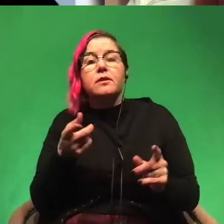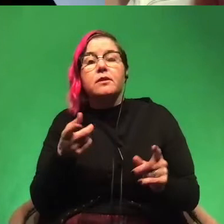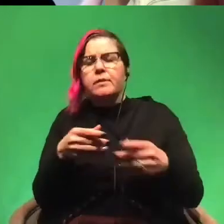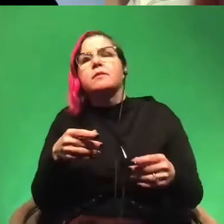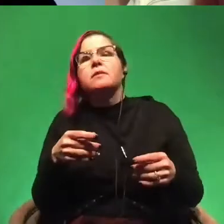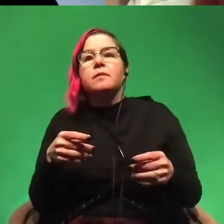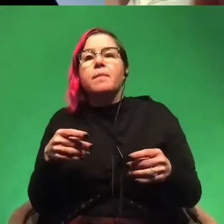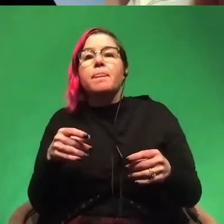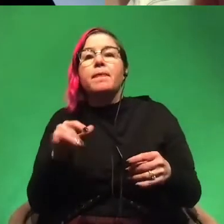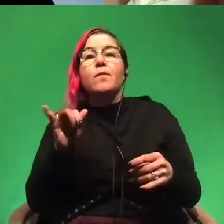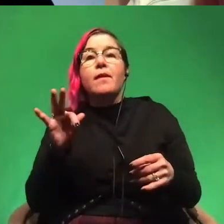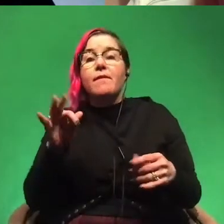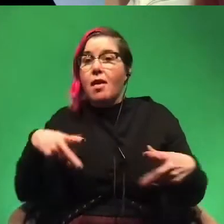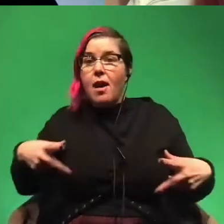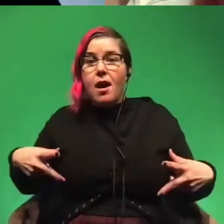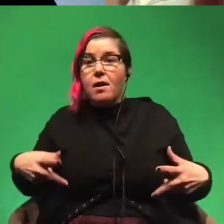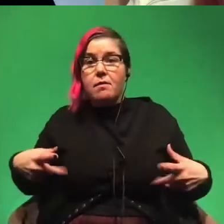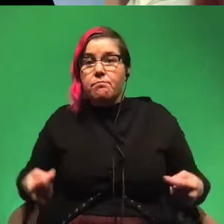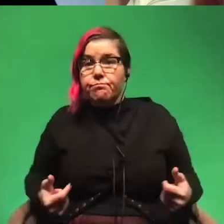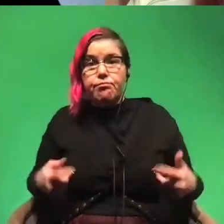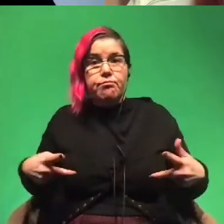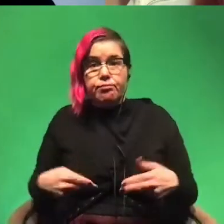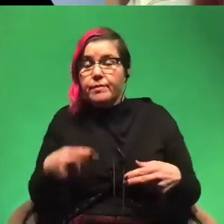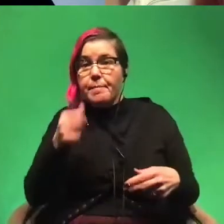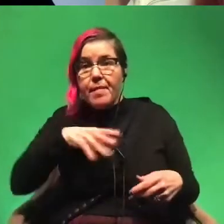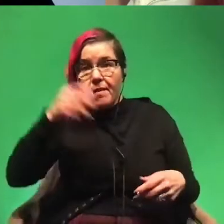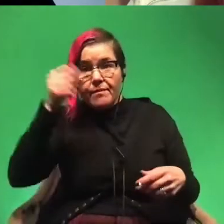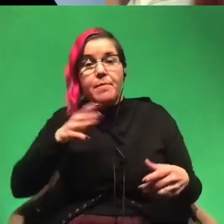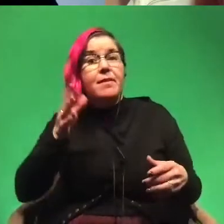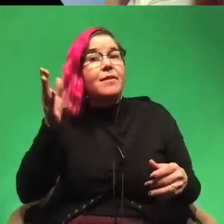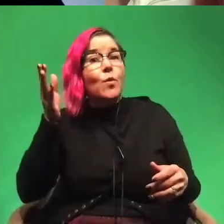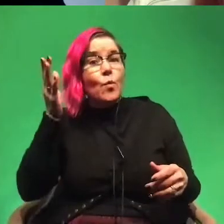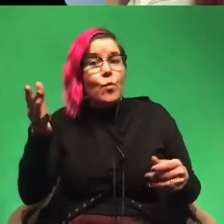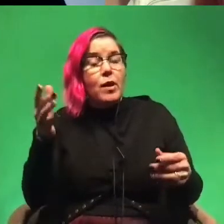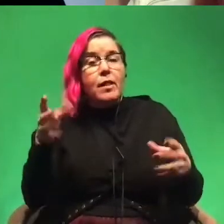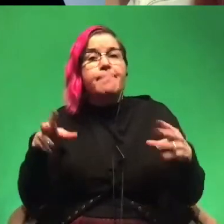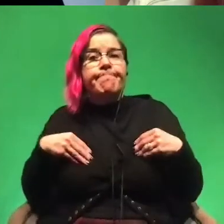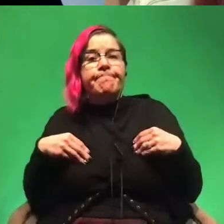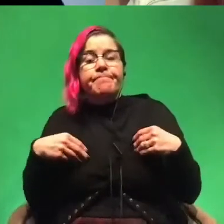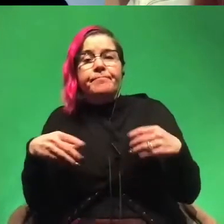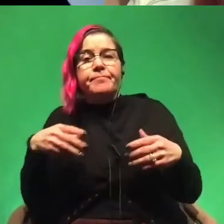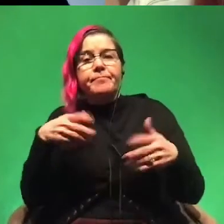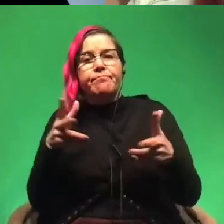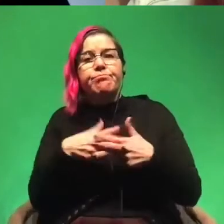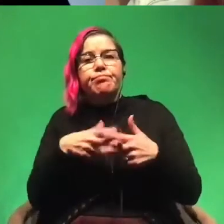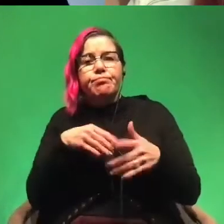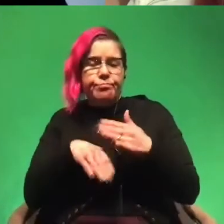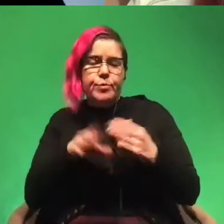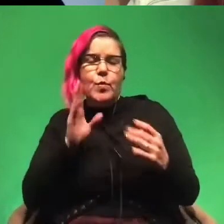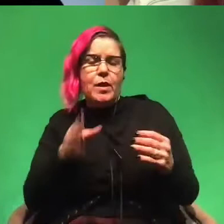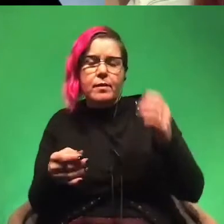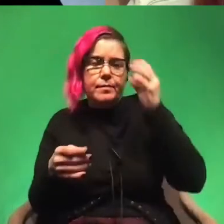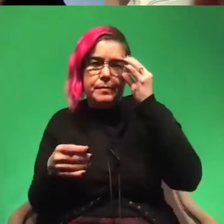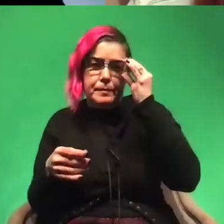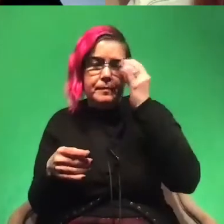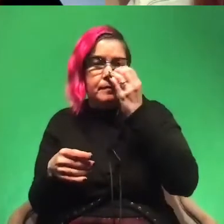an unneutered male and an unspayed female put together, that female is eventually, she's going to be receptive to that male, and they are going to reproduce, just like they